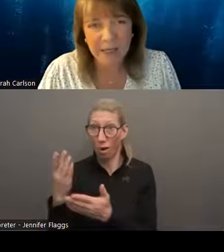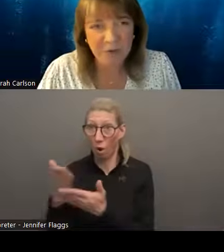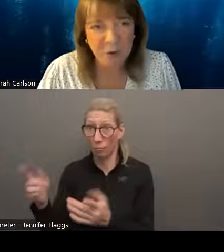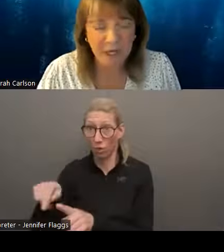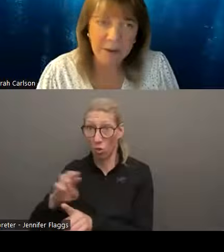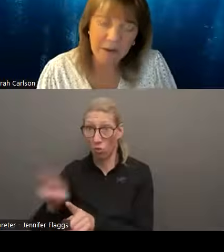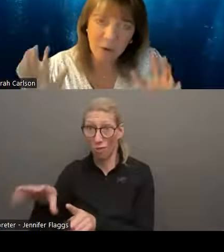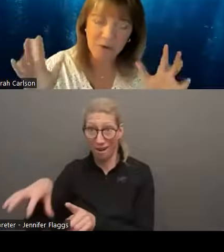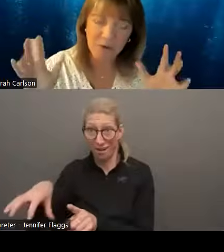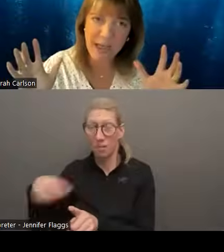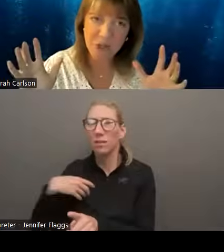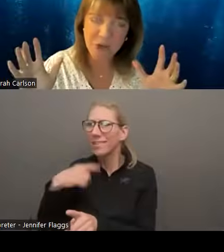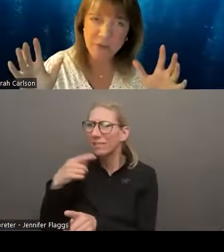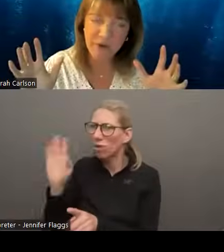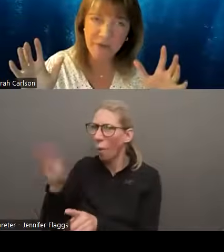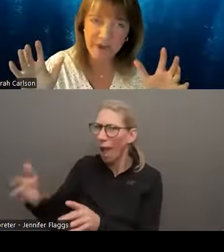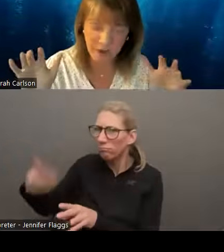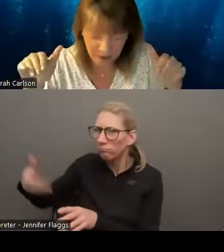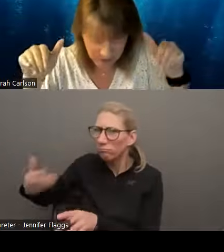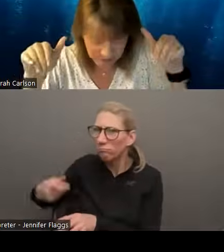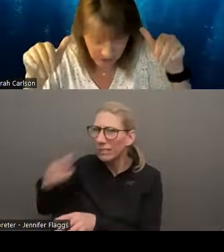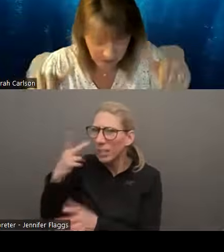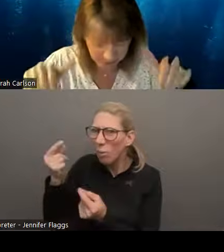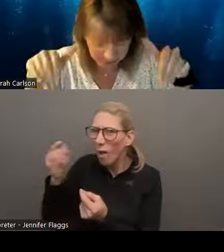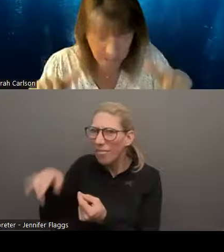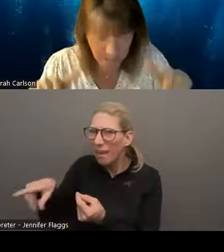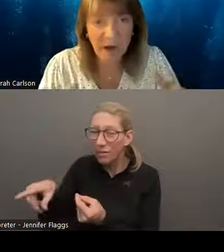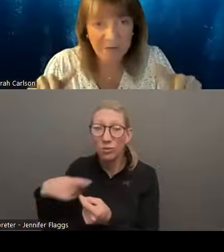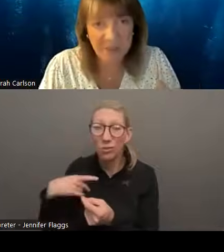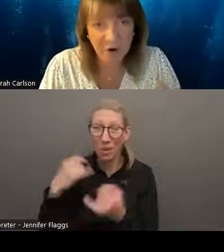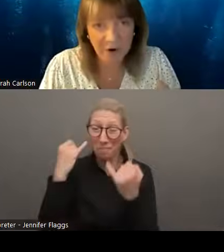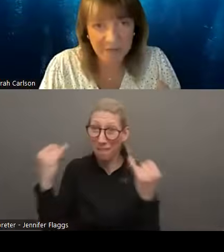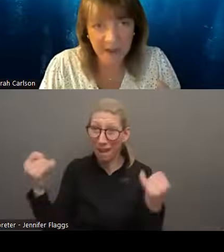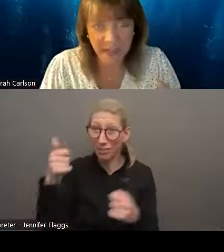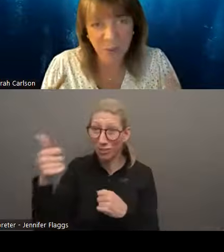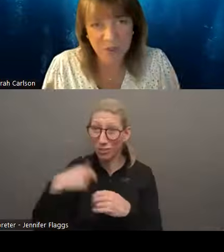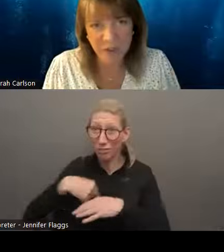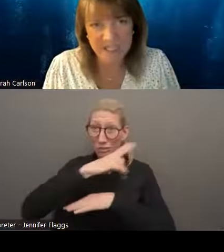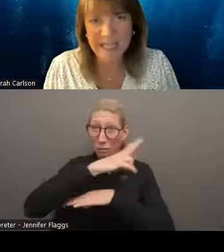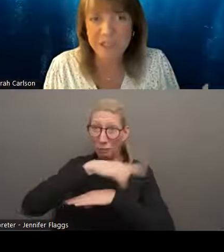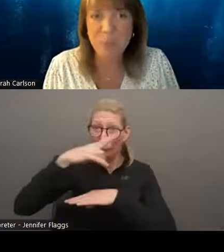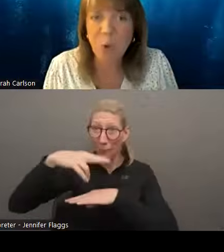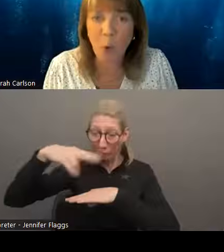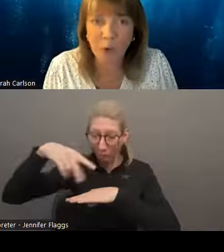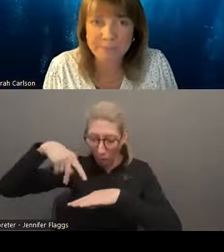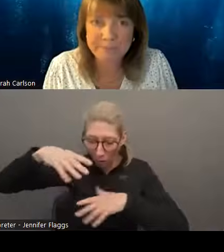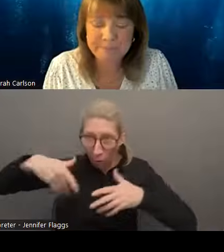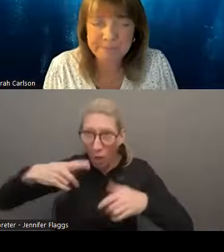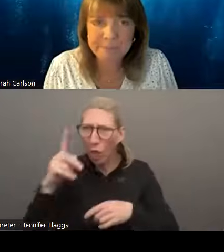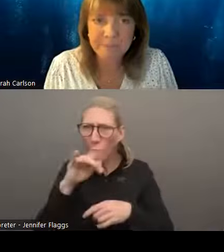And if you can sort of imagine yourself there hovering above this artifact, which looks like a